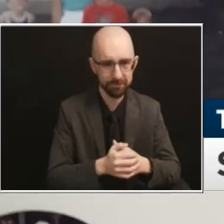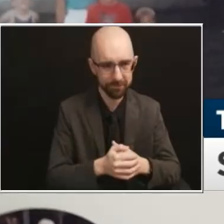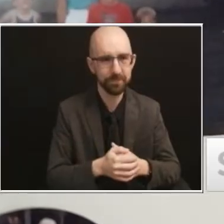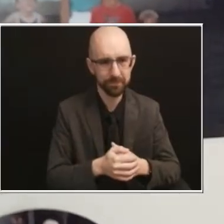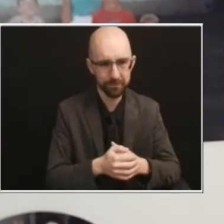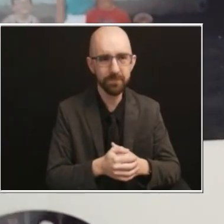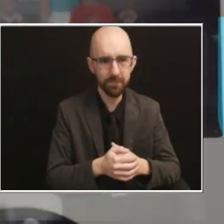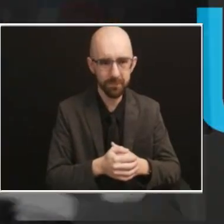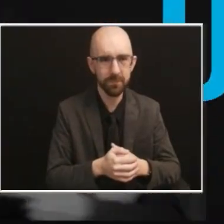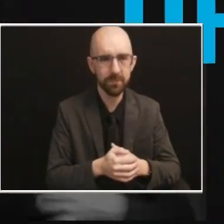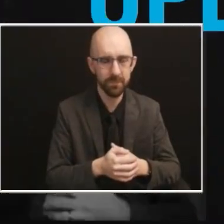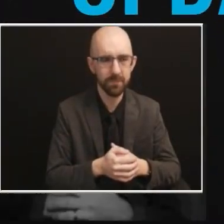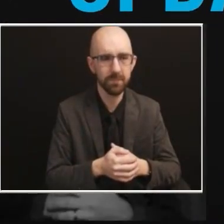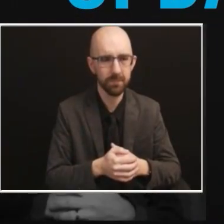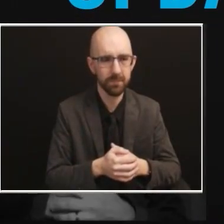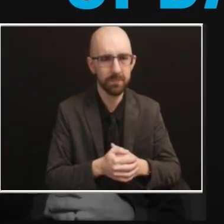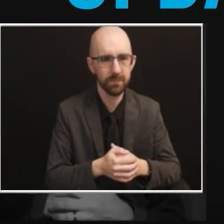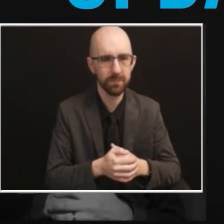a.m.